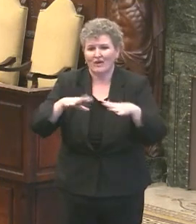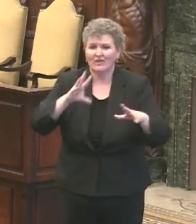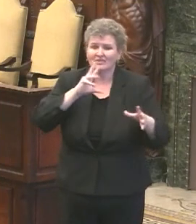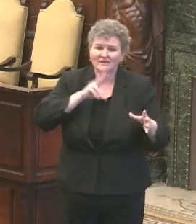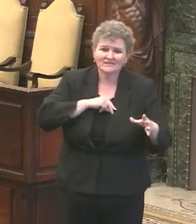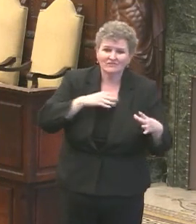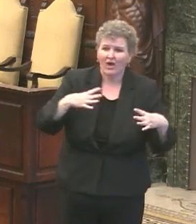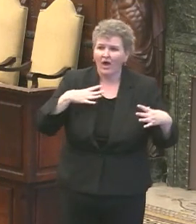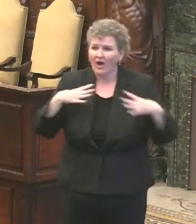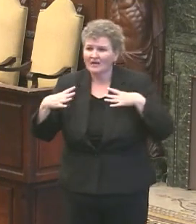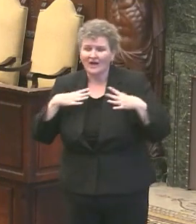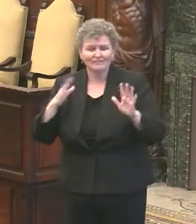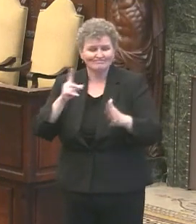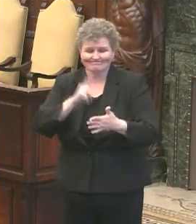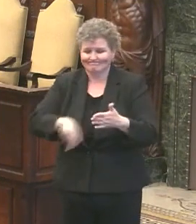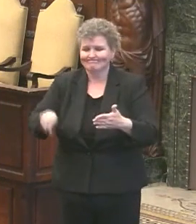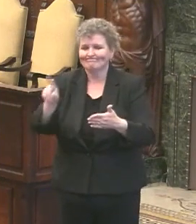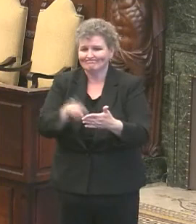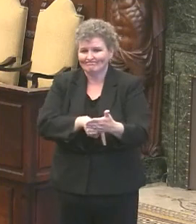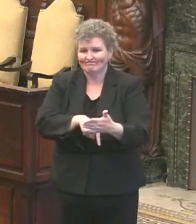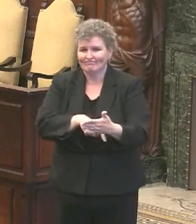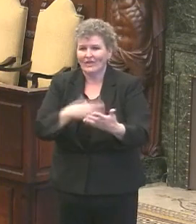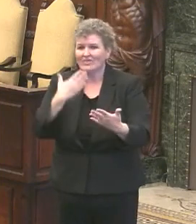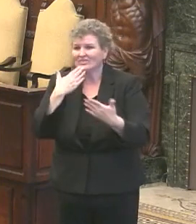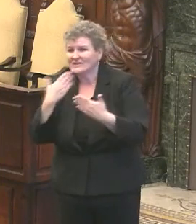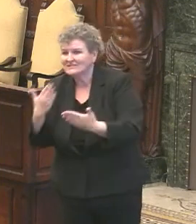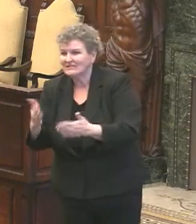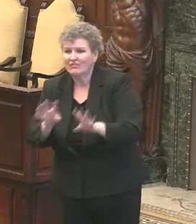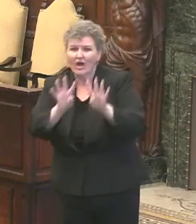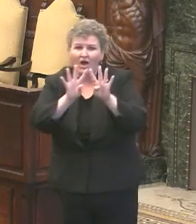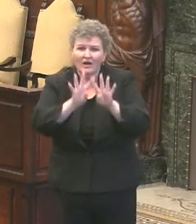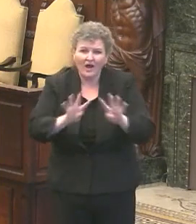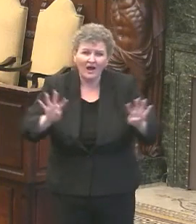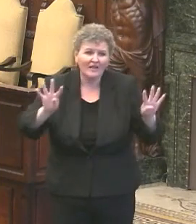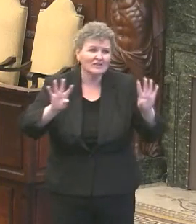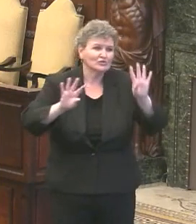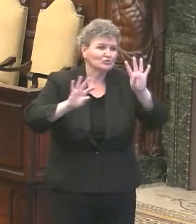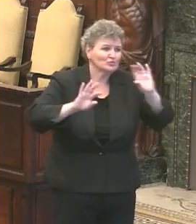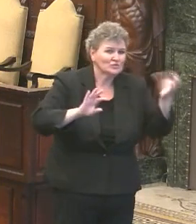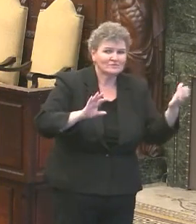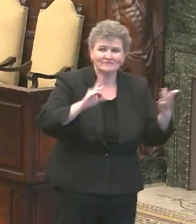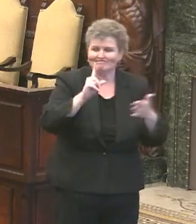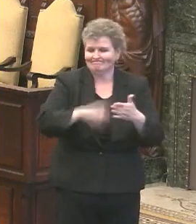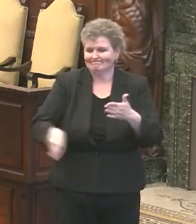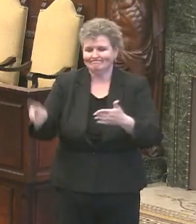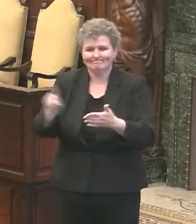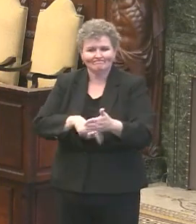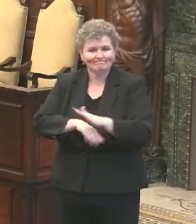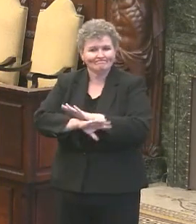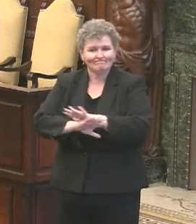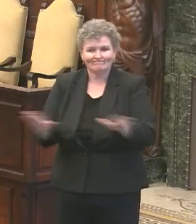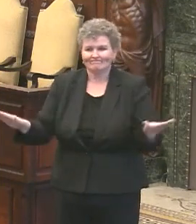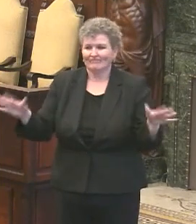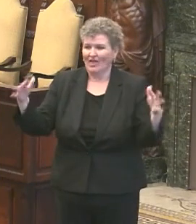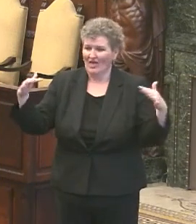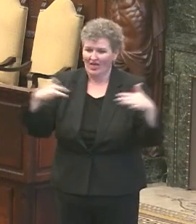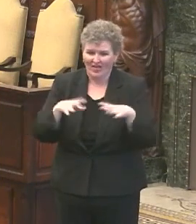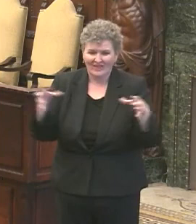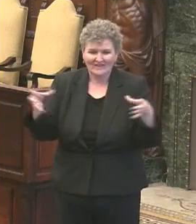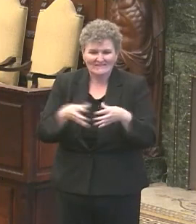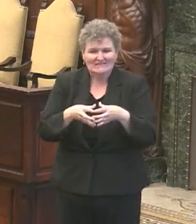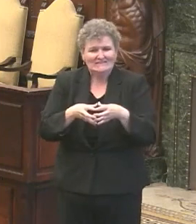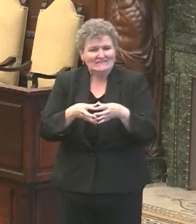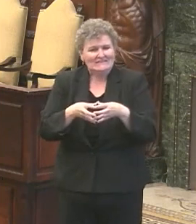epidemic by Thanksgiving or by Hanukkah or by Christmas. Family gatherings right now are simply very